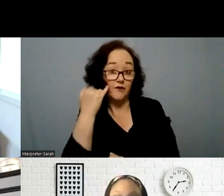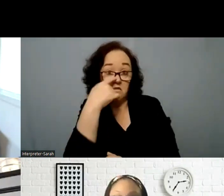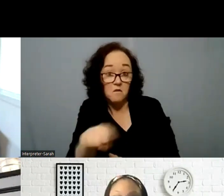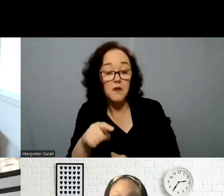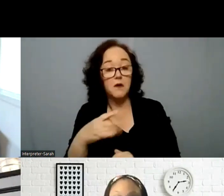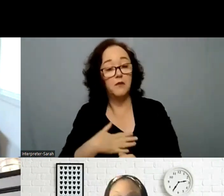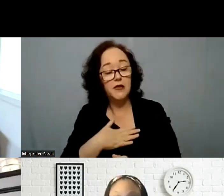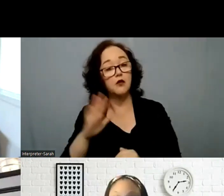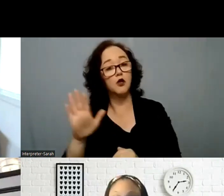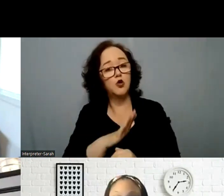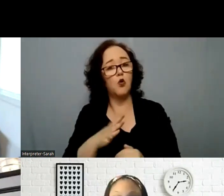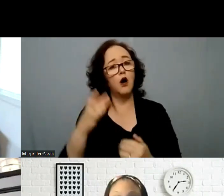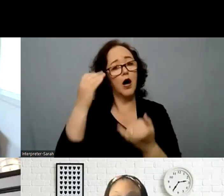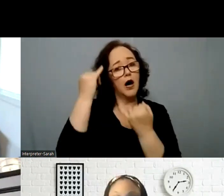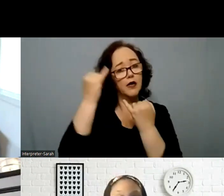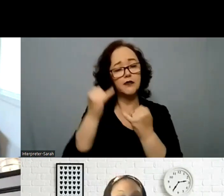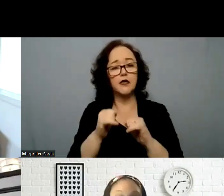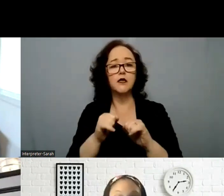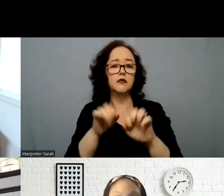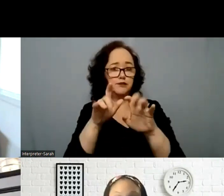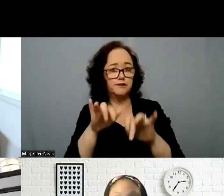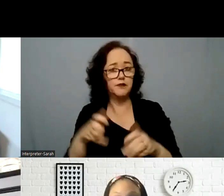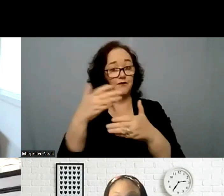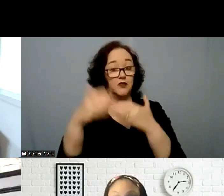with us by completing that survey, that would be great. We